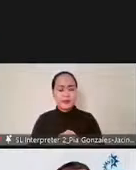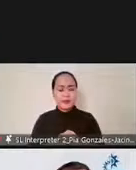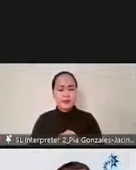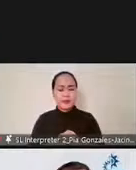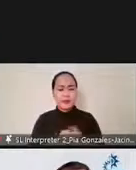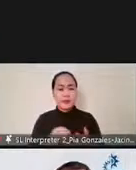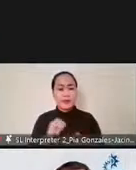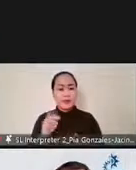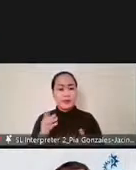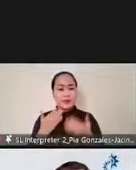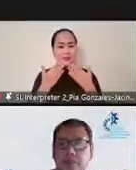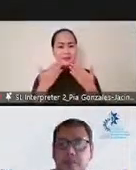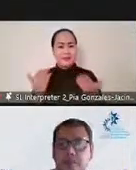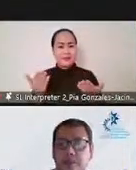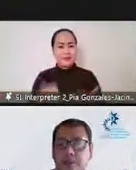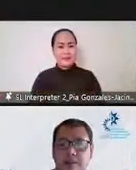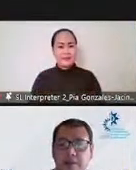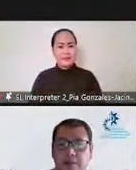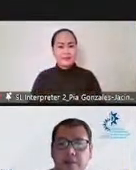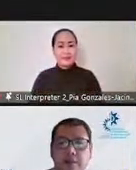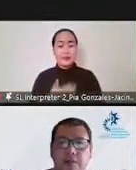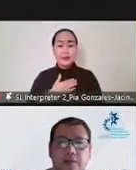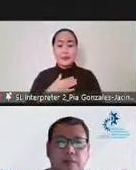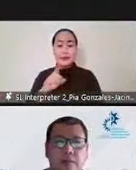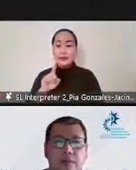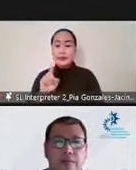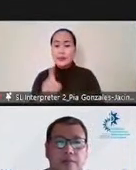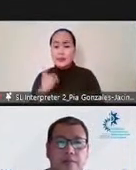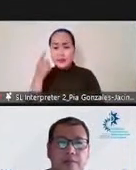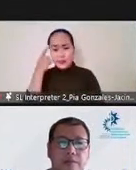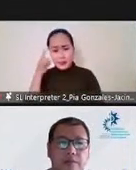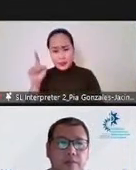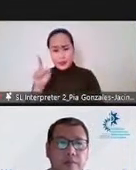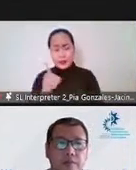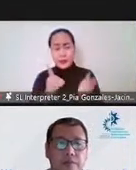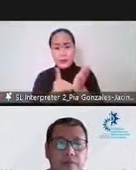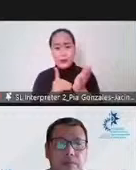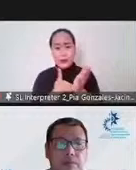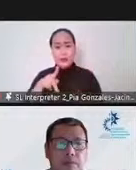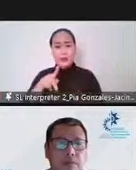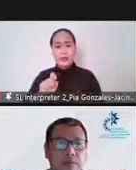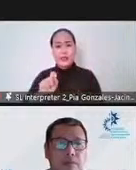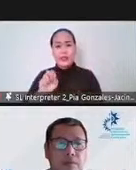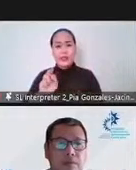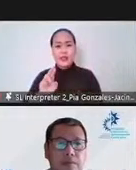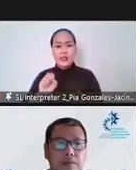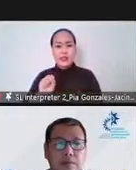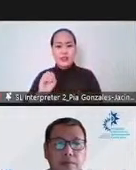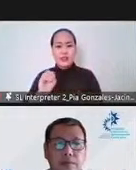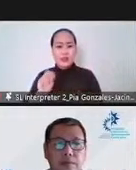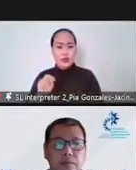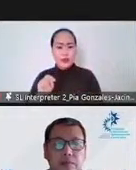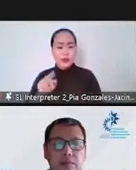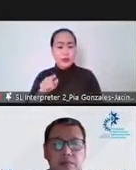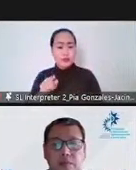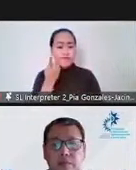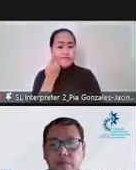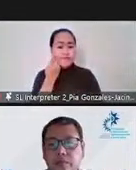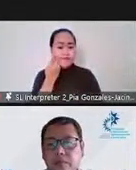Okay, thank you. So my question for Dr. Peterson. So you mentioned in